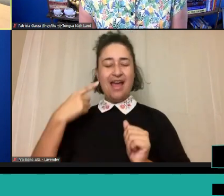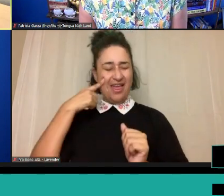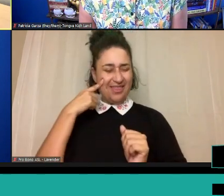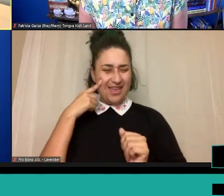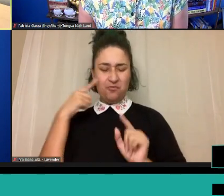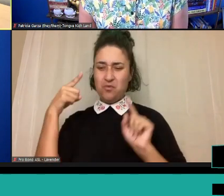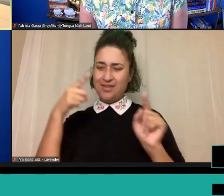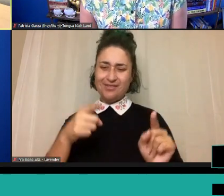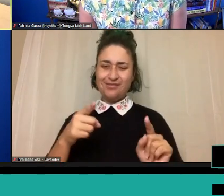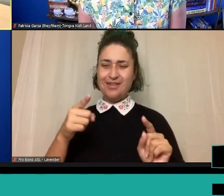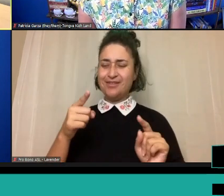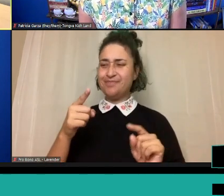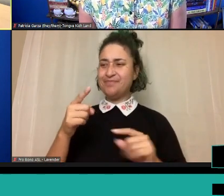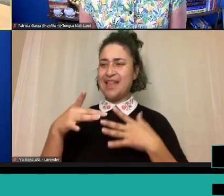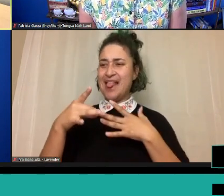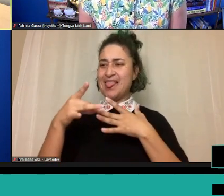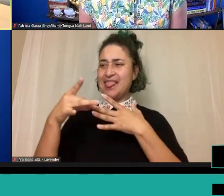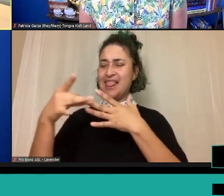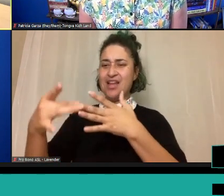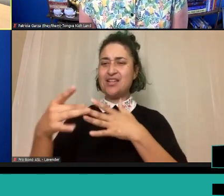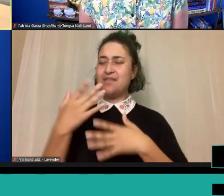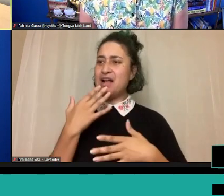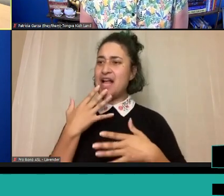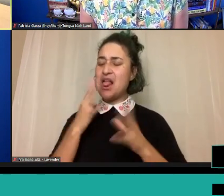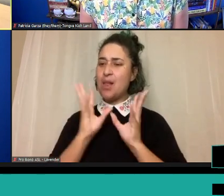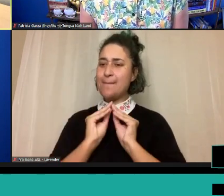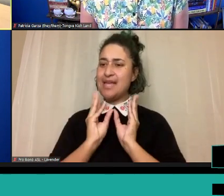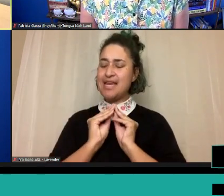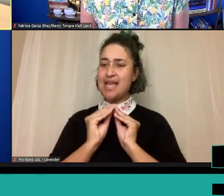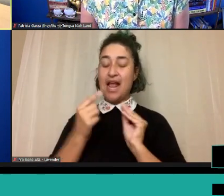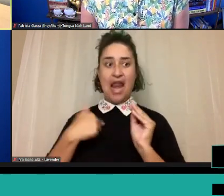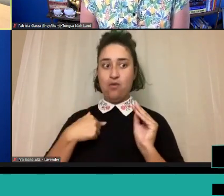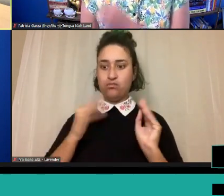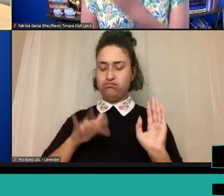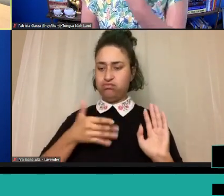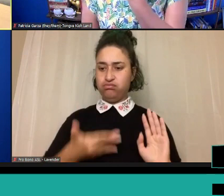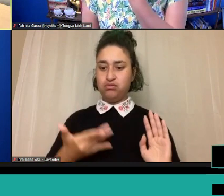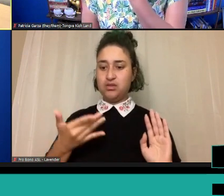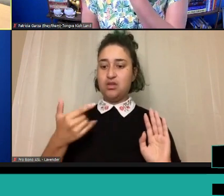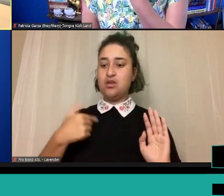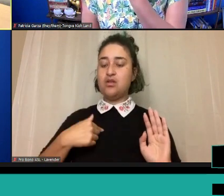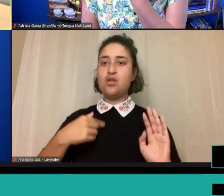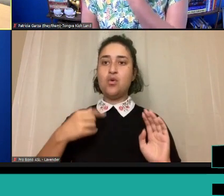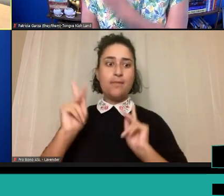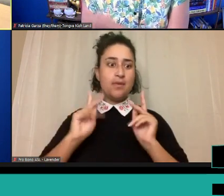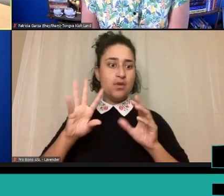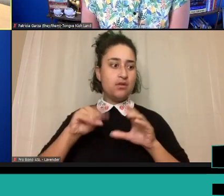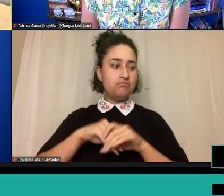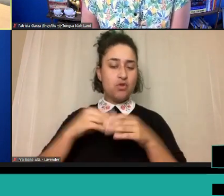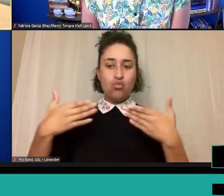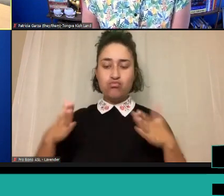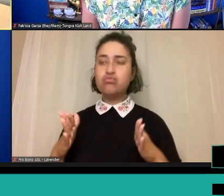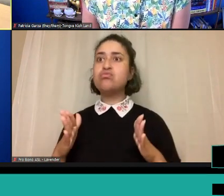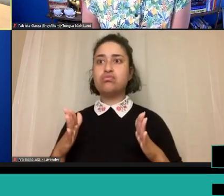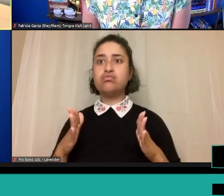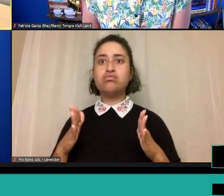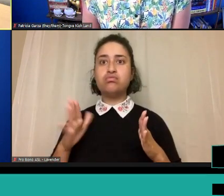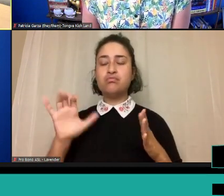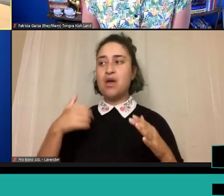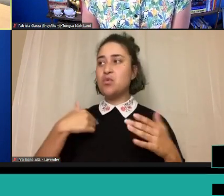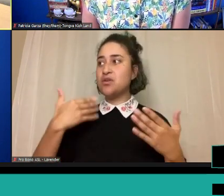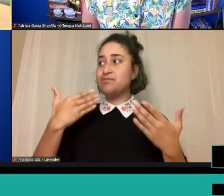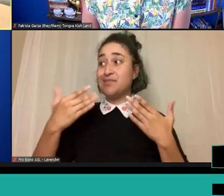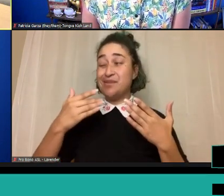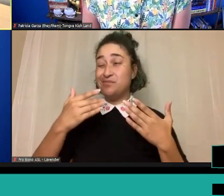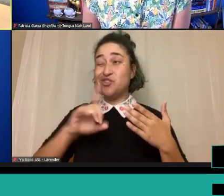color meeting. I got very heated. There were folks in the room that you know were maybe not supposed